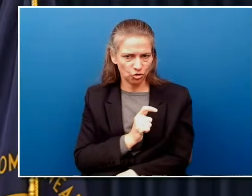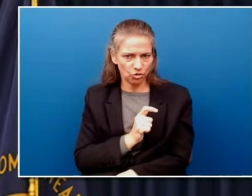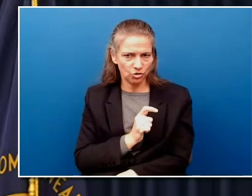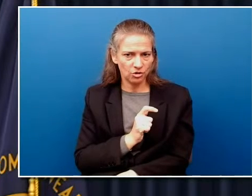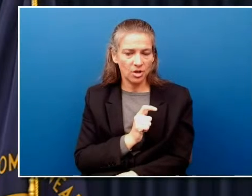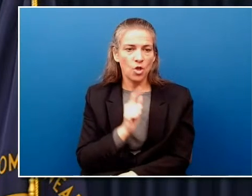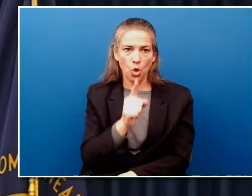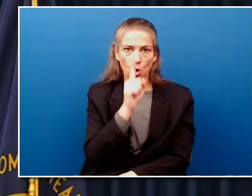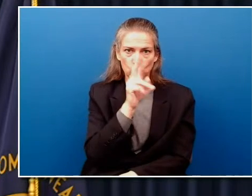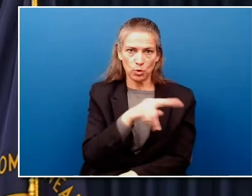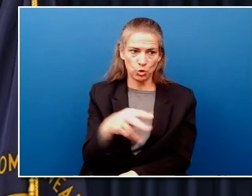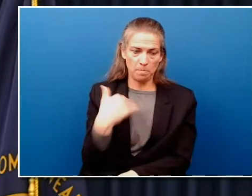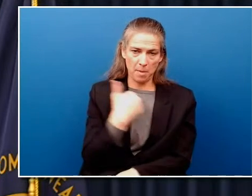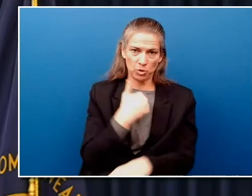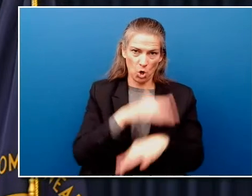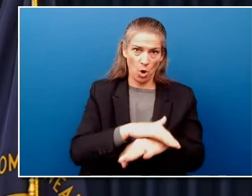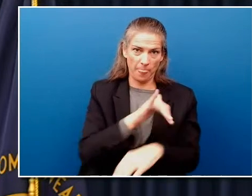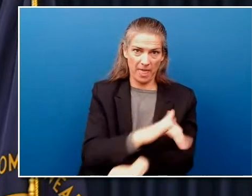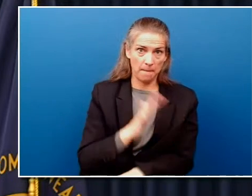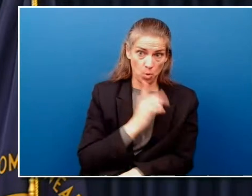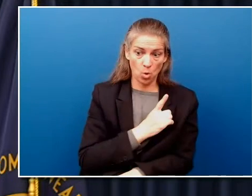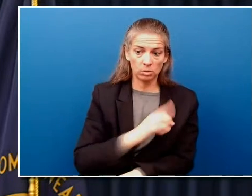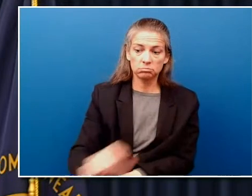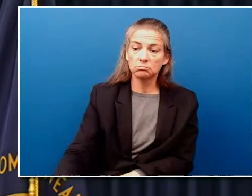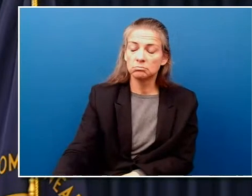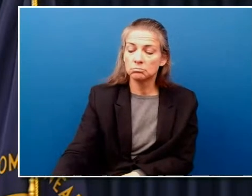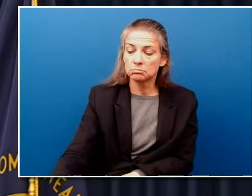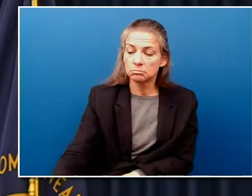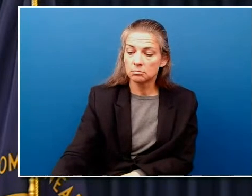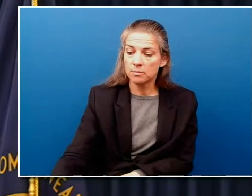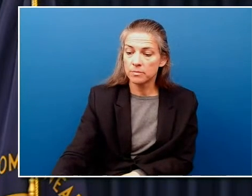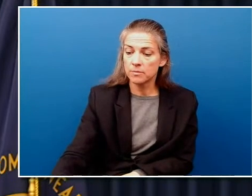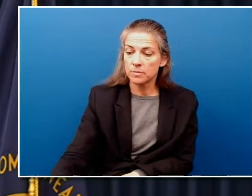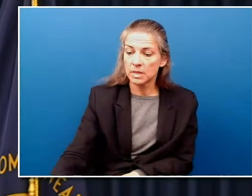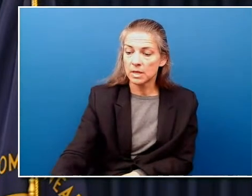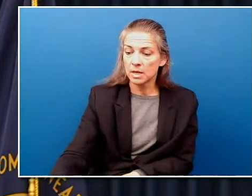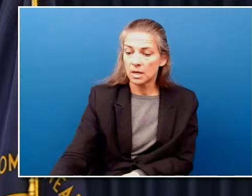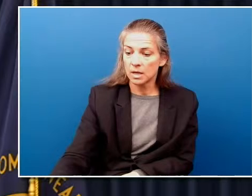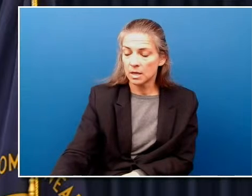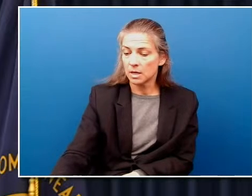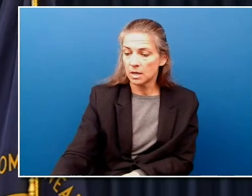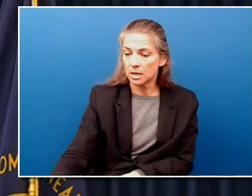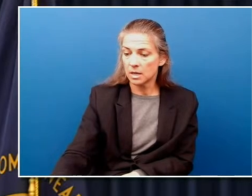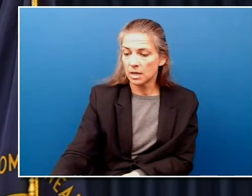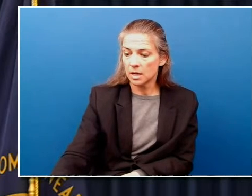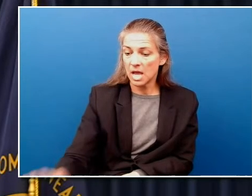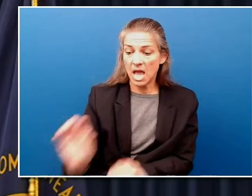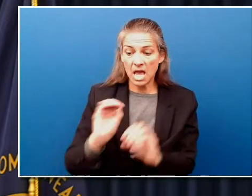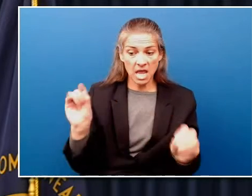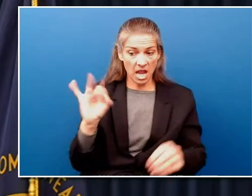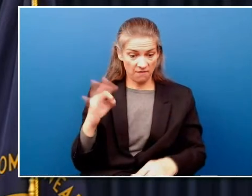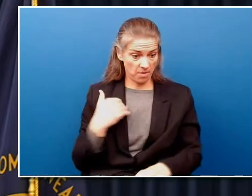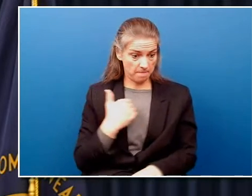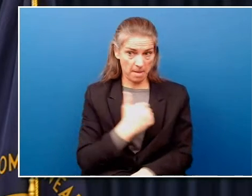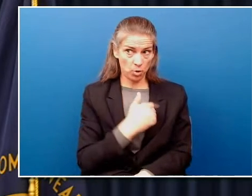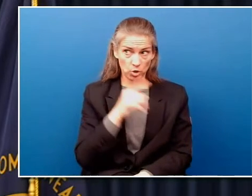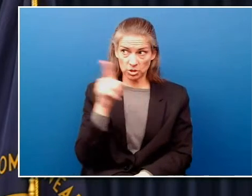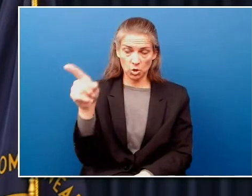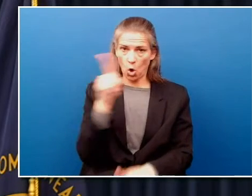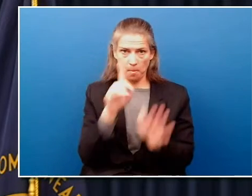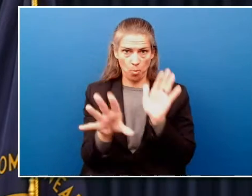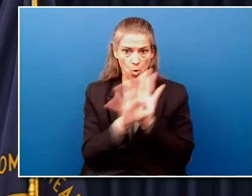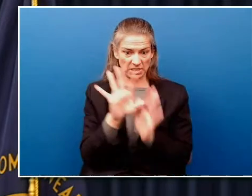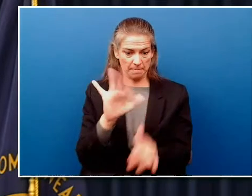on this board and 8 non-voting members. None of the 15 at-large members are appointed by either me as a governor or